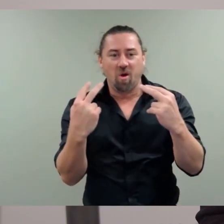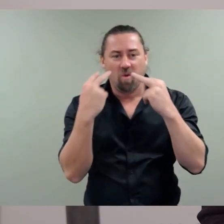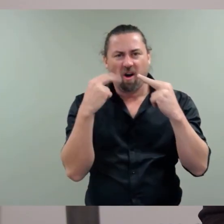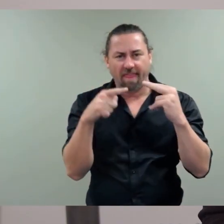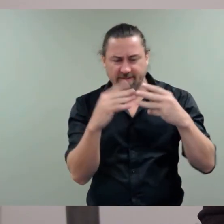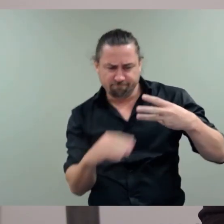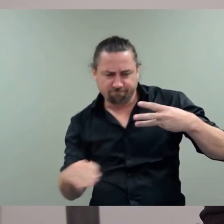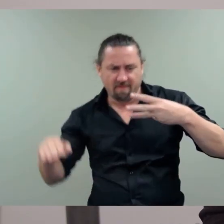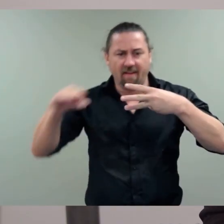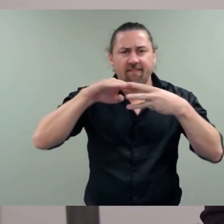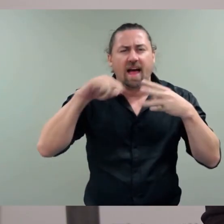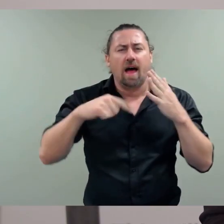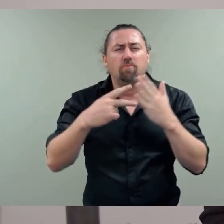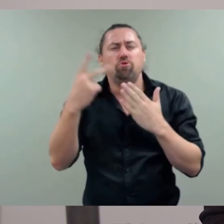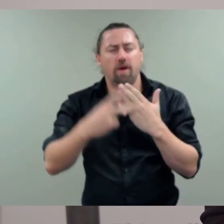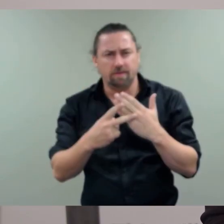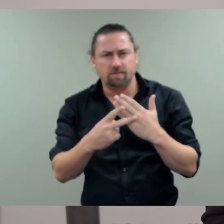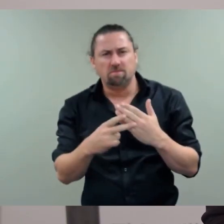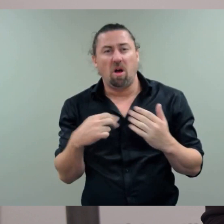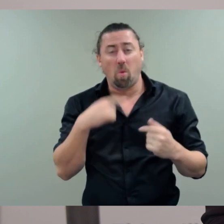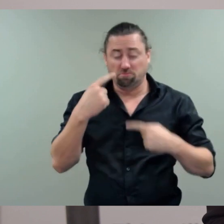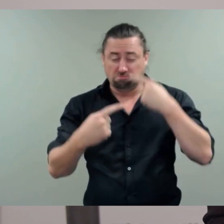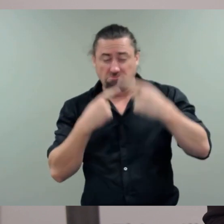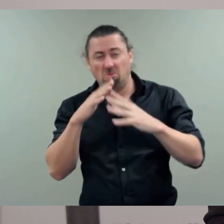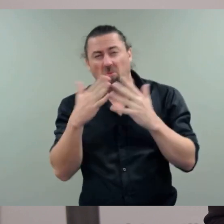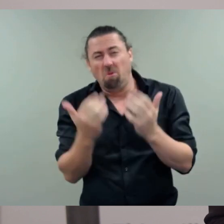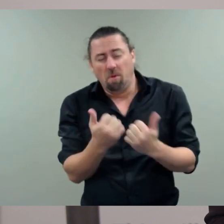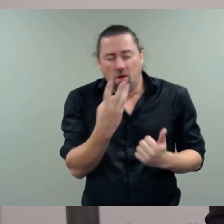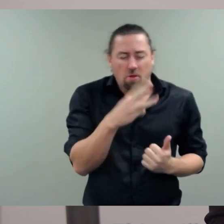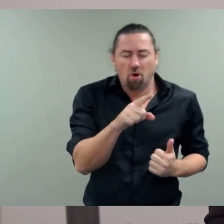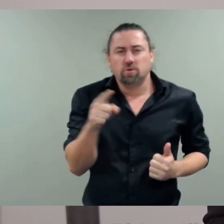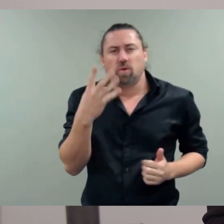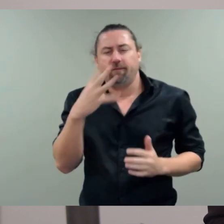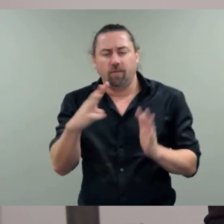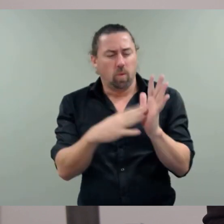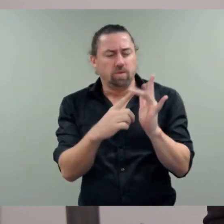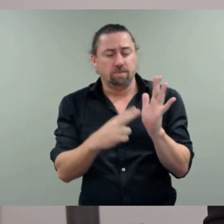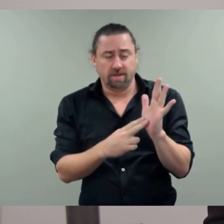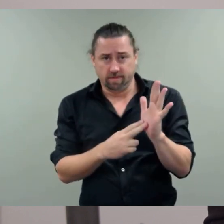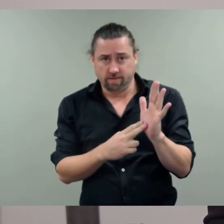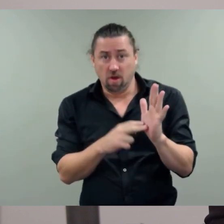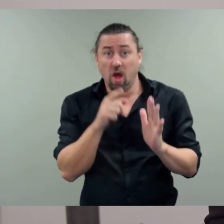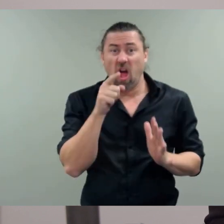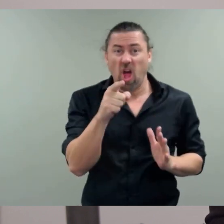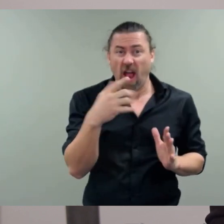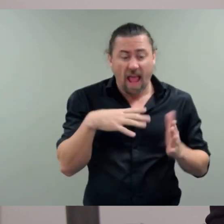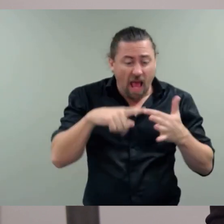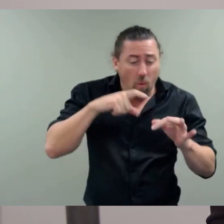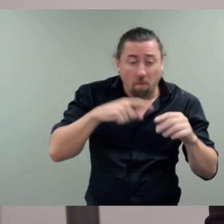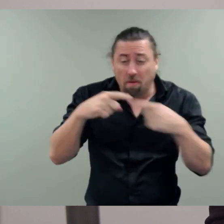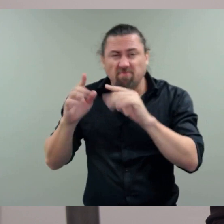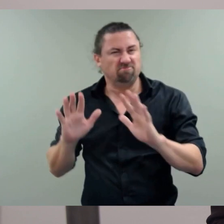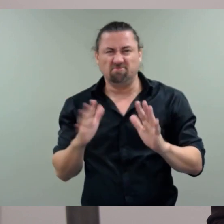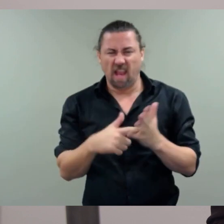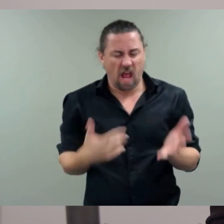Welcome to our advanced program. This will approximately go for 30 to 40 minutes. The only equipment you are going to need